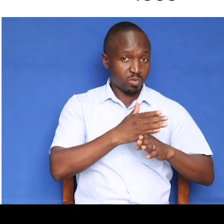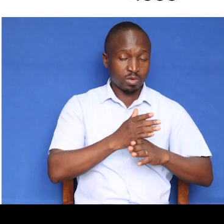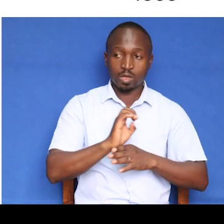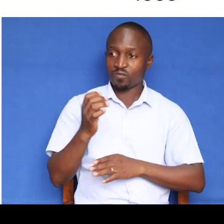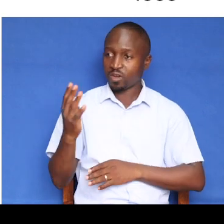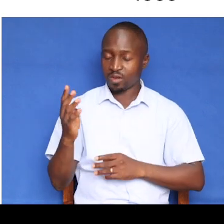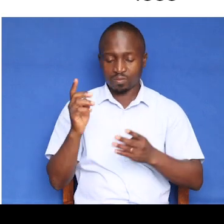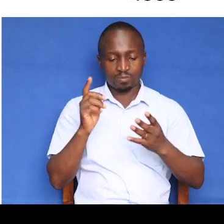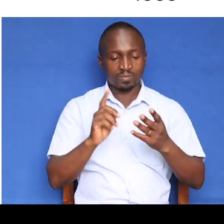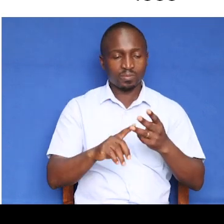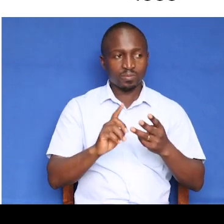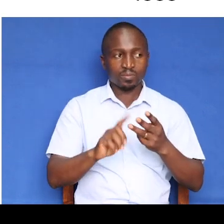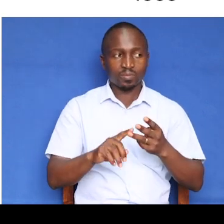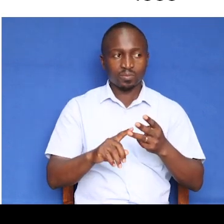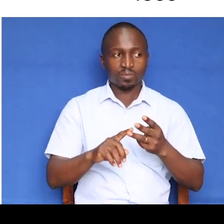add